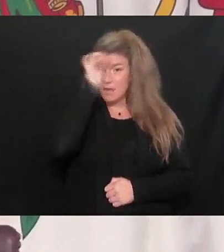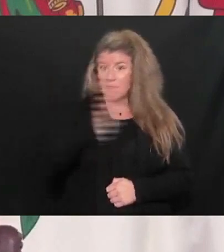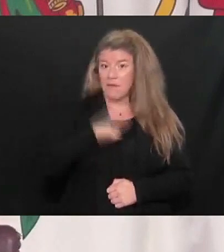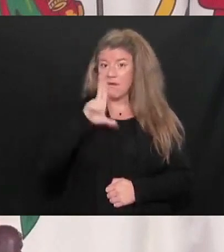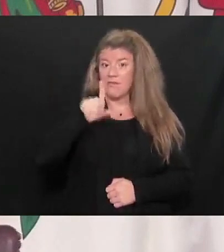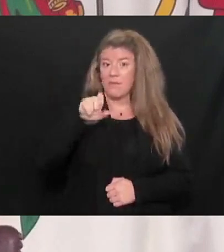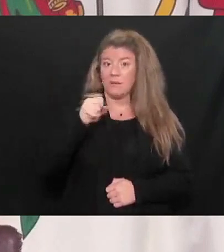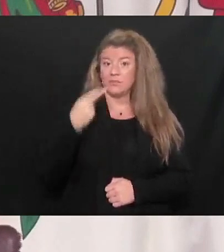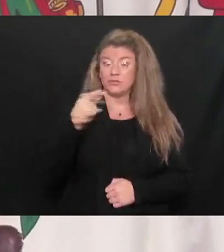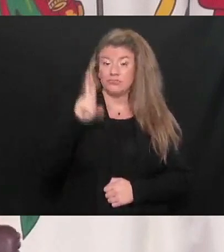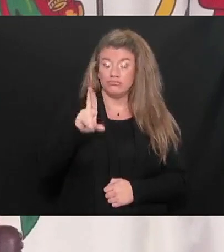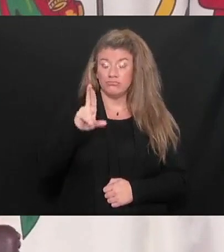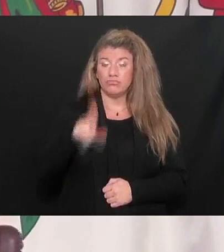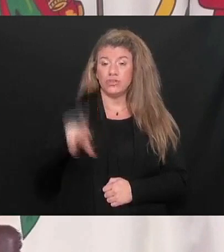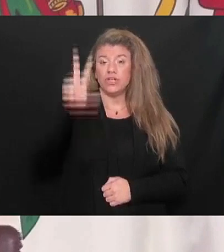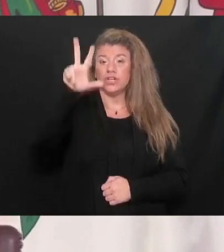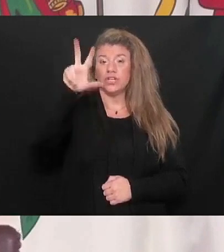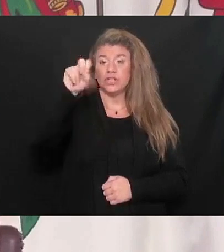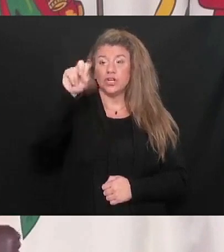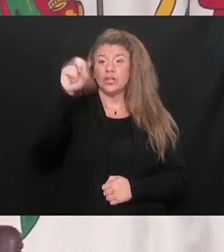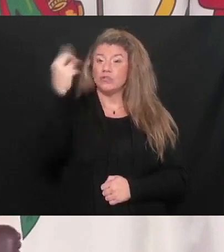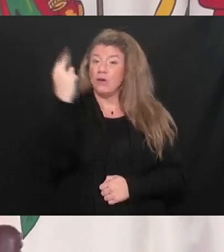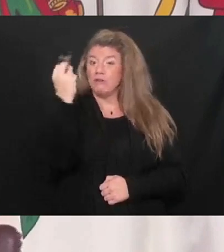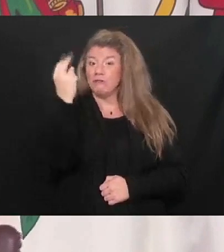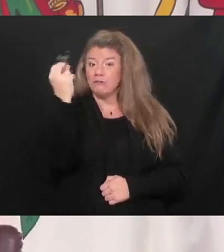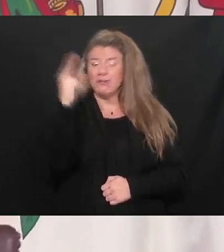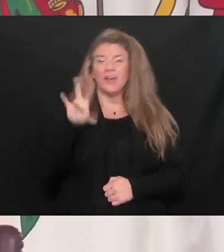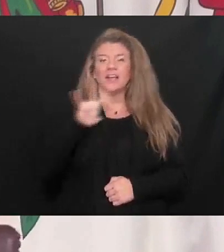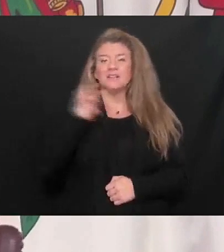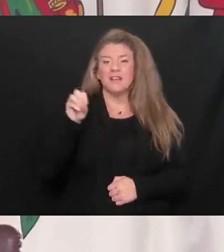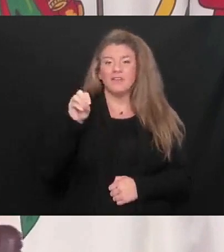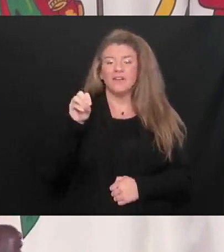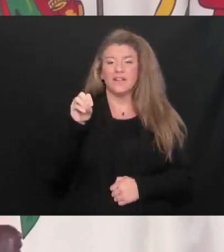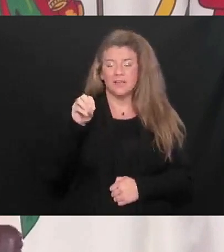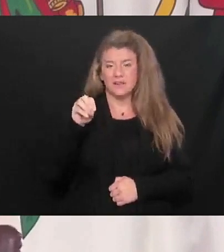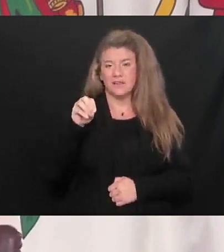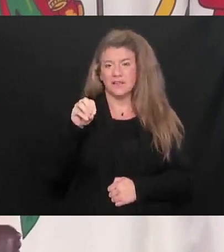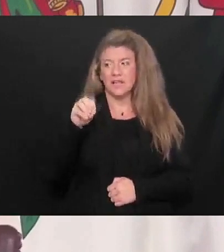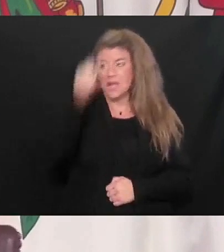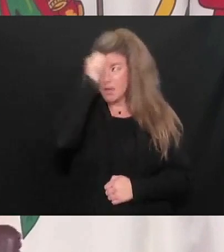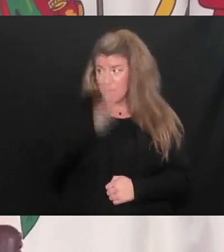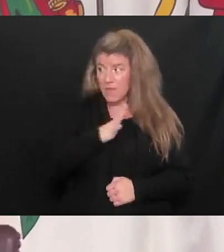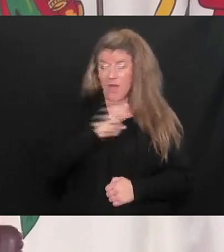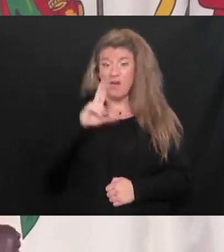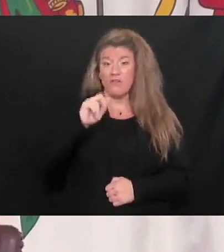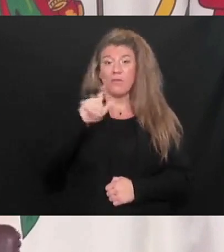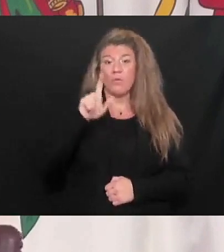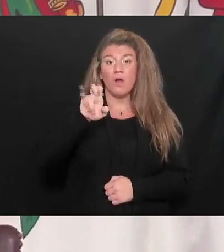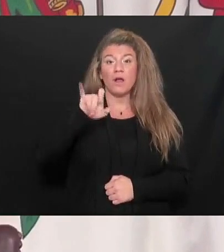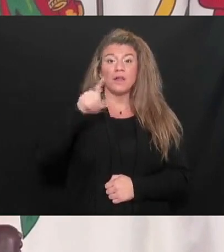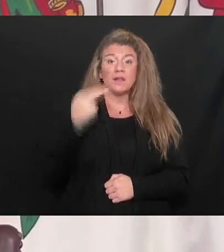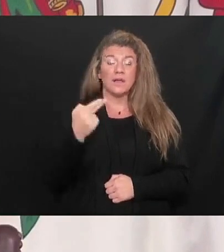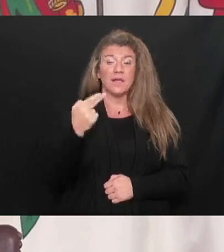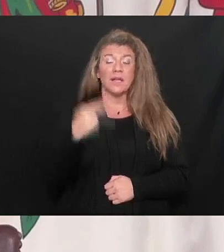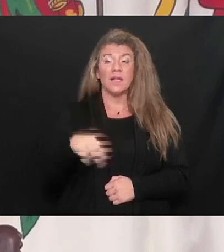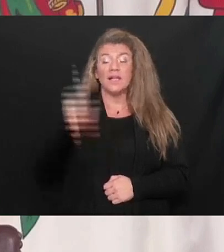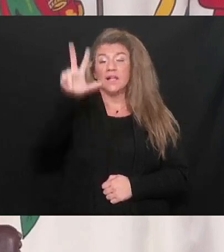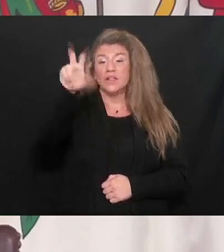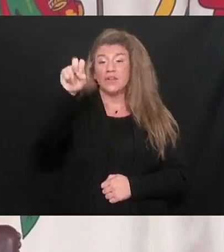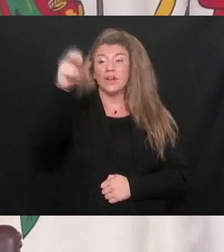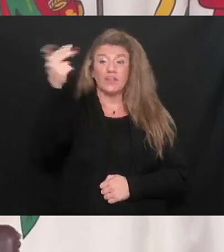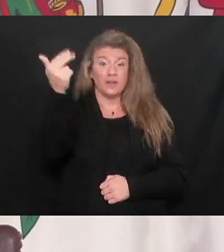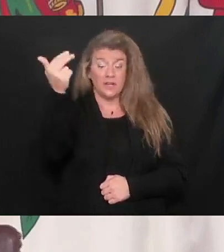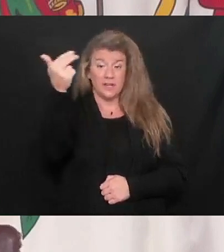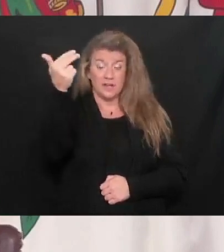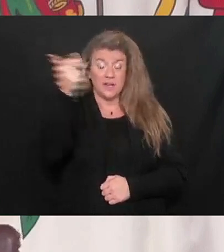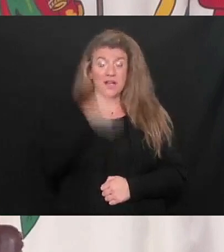County. The 3,012th death is a 70-year-old male from Raleigh County. The